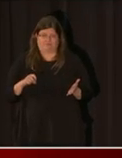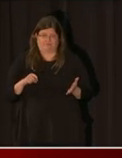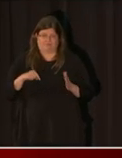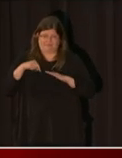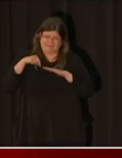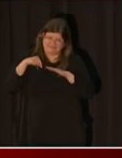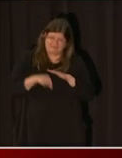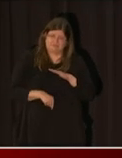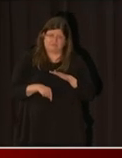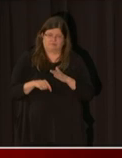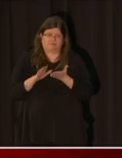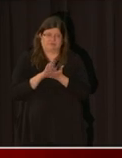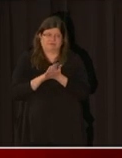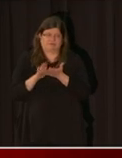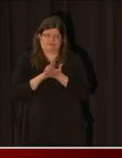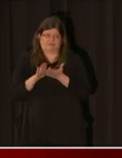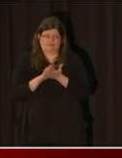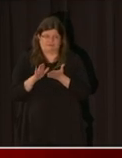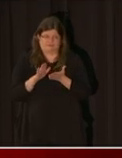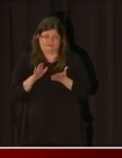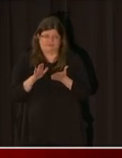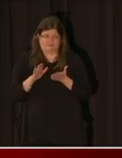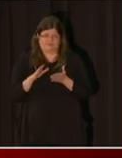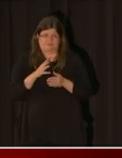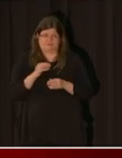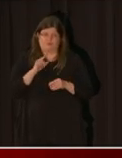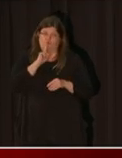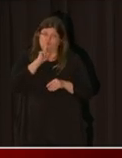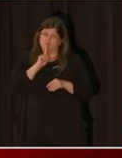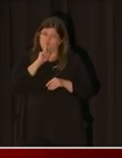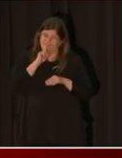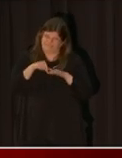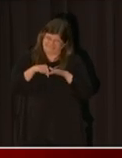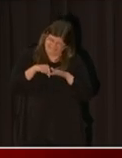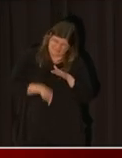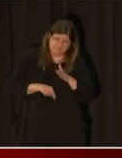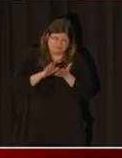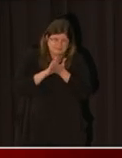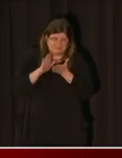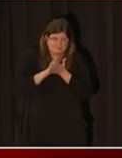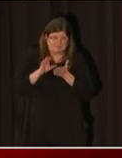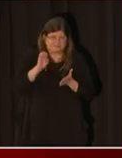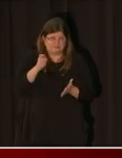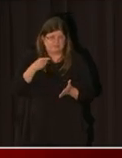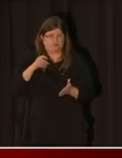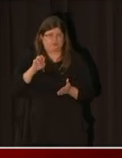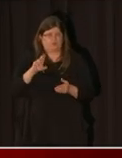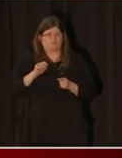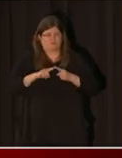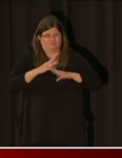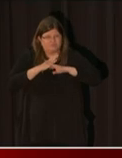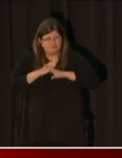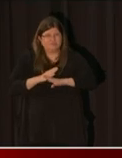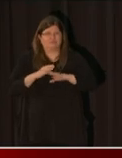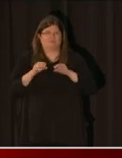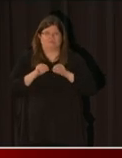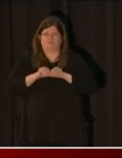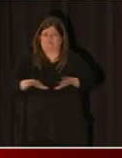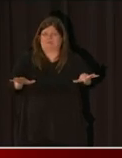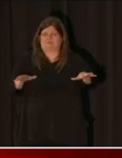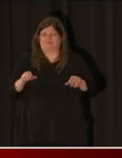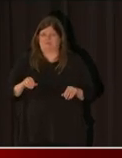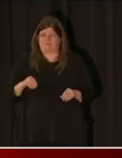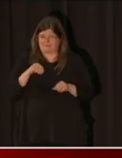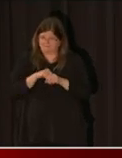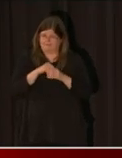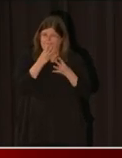of technical expertise that will go into preventing the spread of COVID-19 at a detention facility is